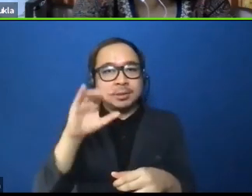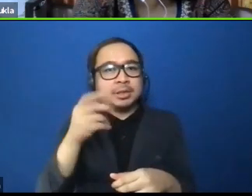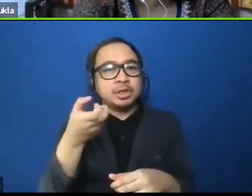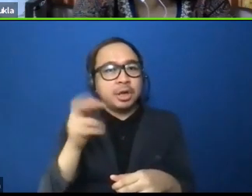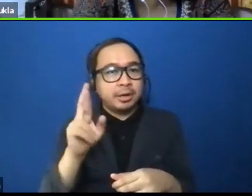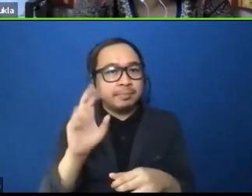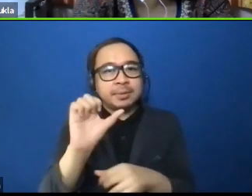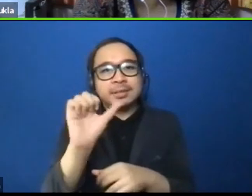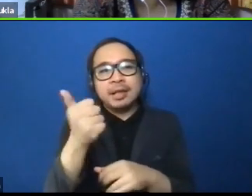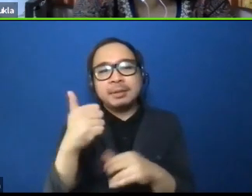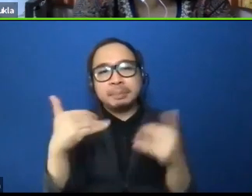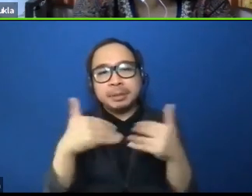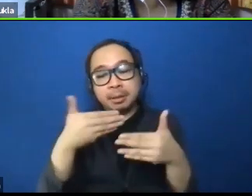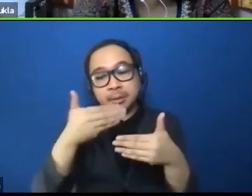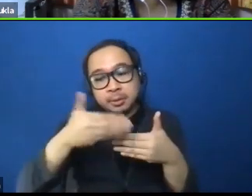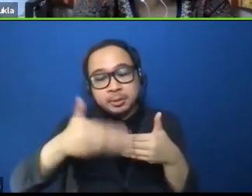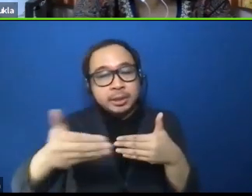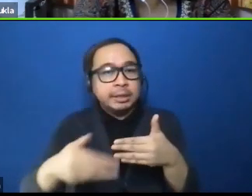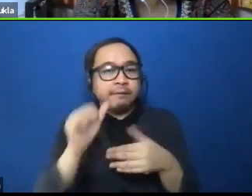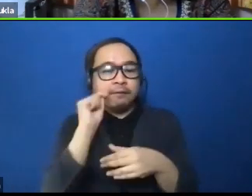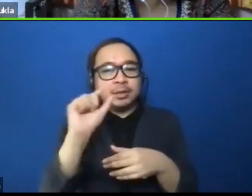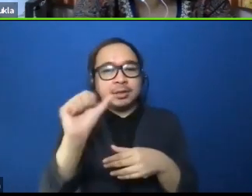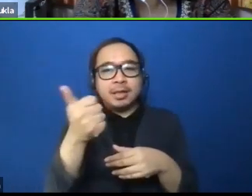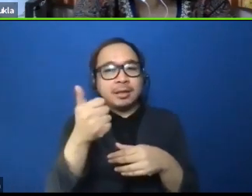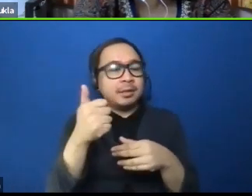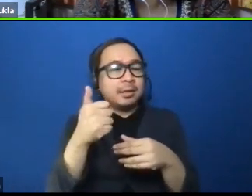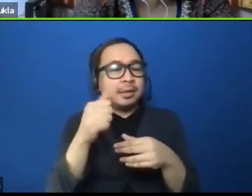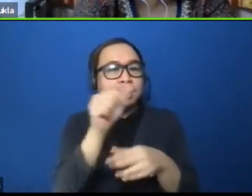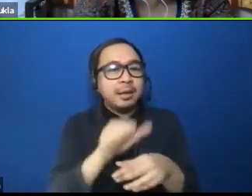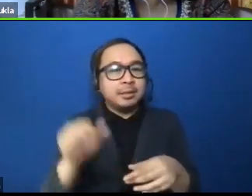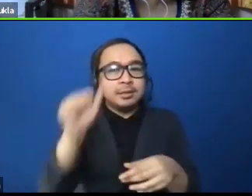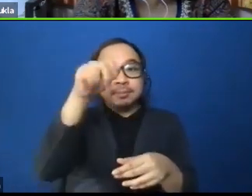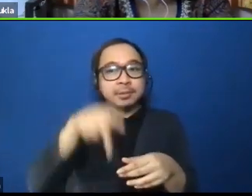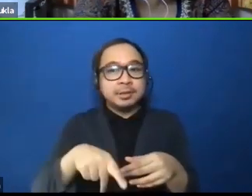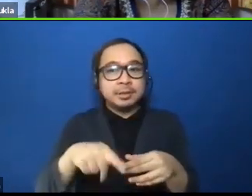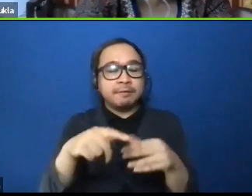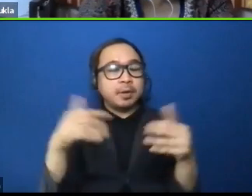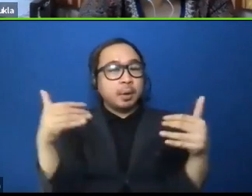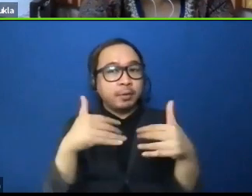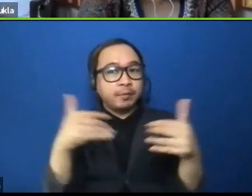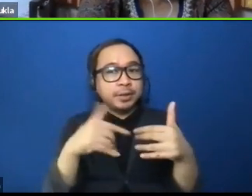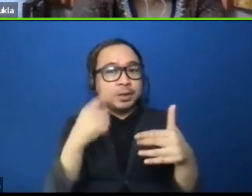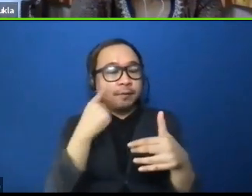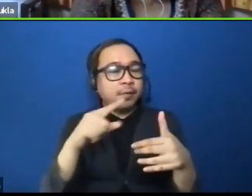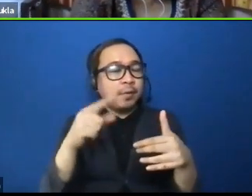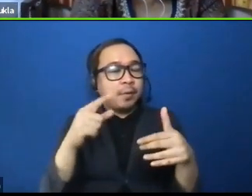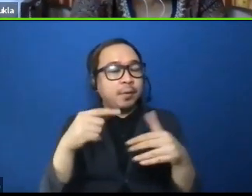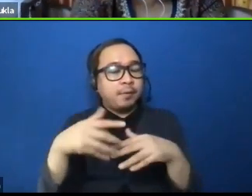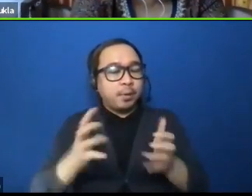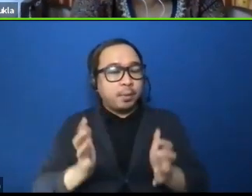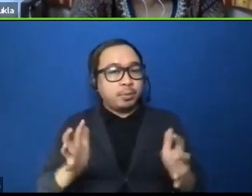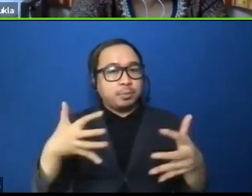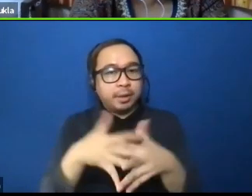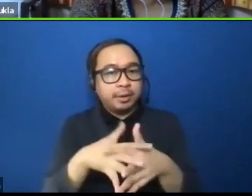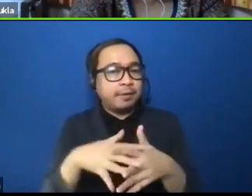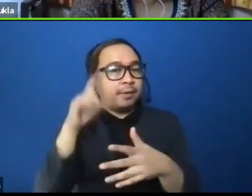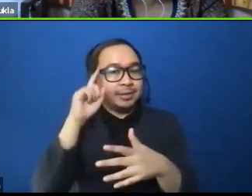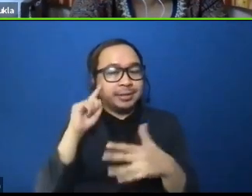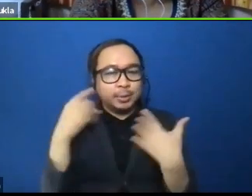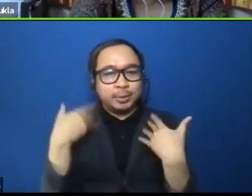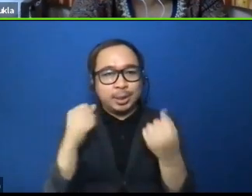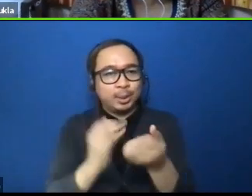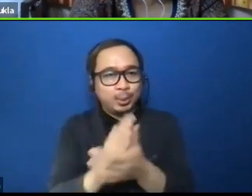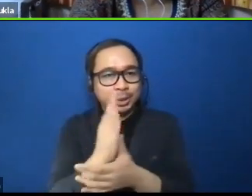virtual series of the 10th Asia-Pacific Conference on Reproductive and Sexual Health and Rights. This